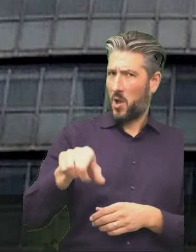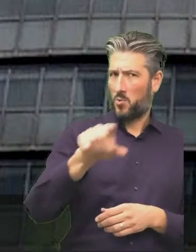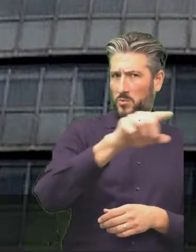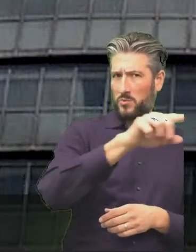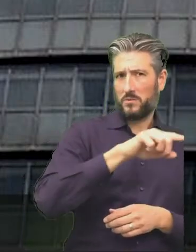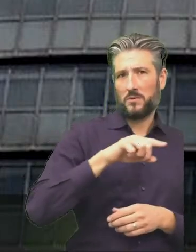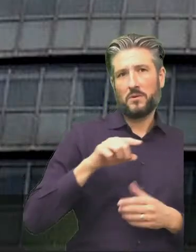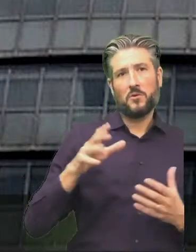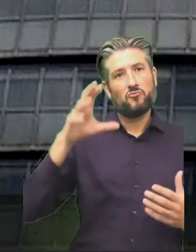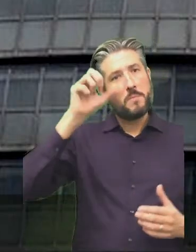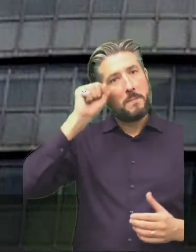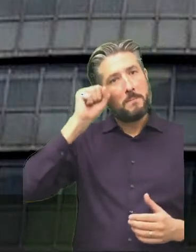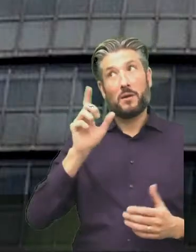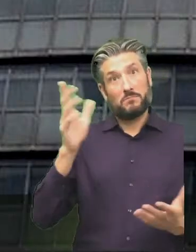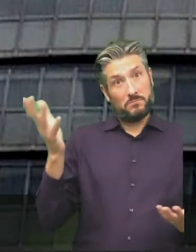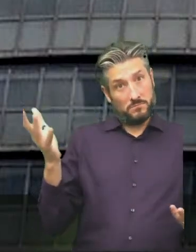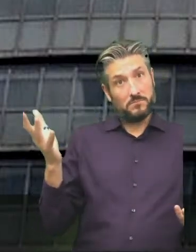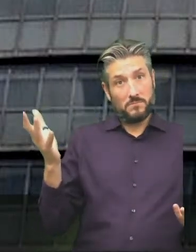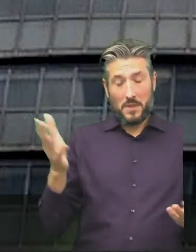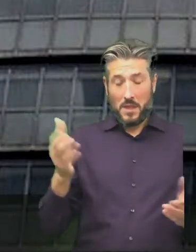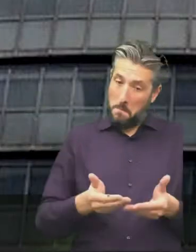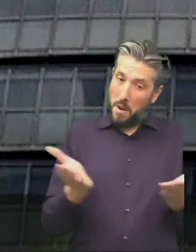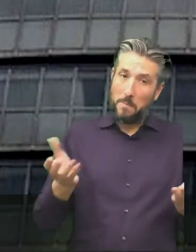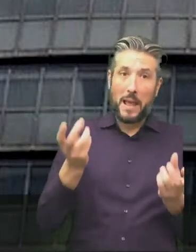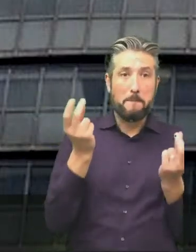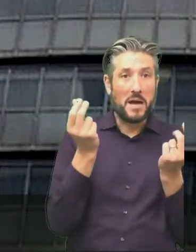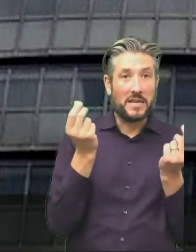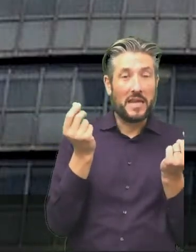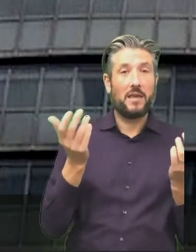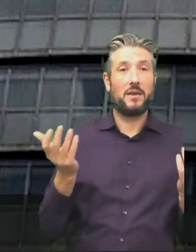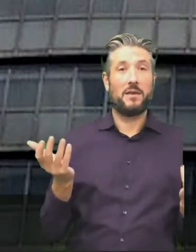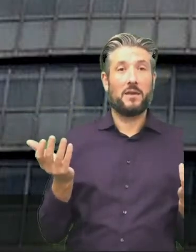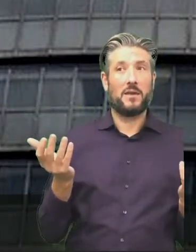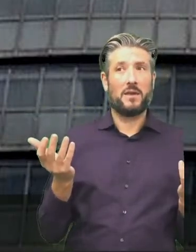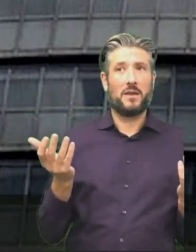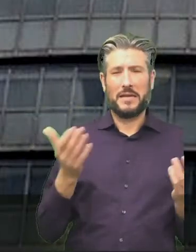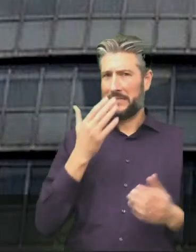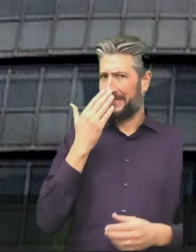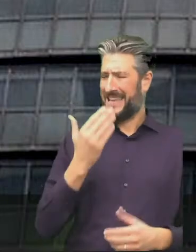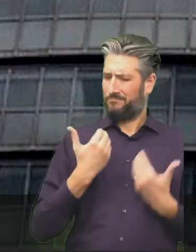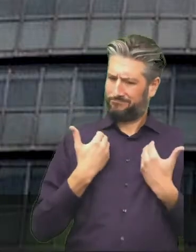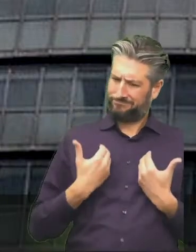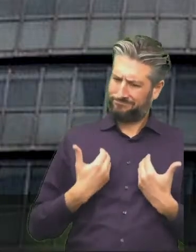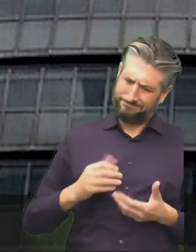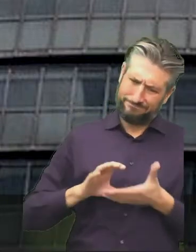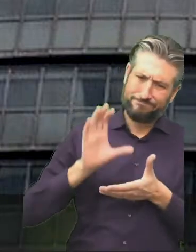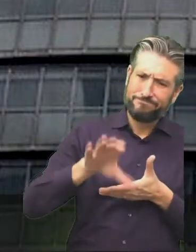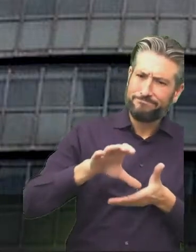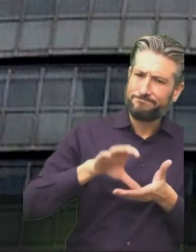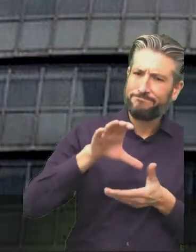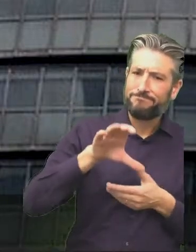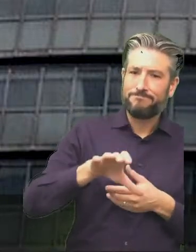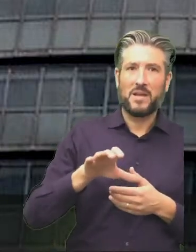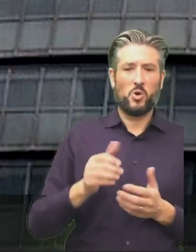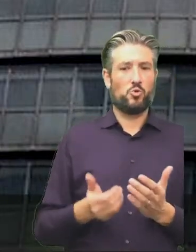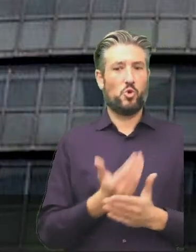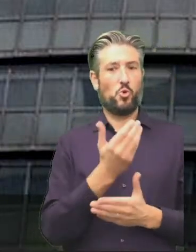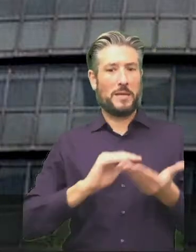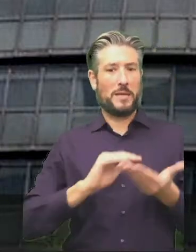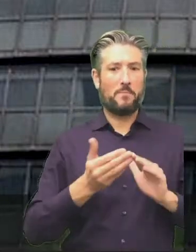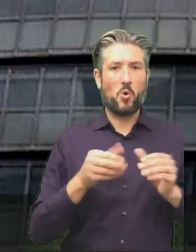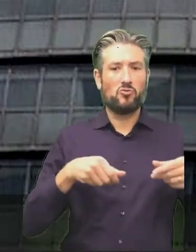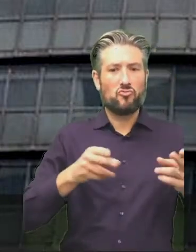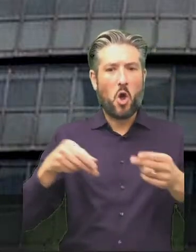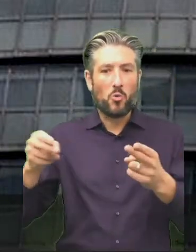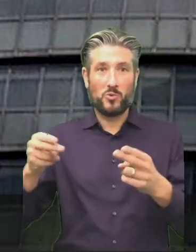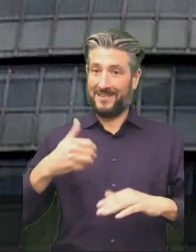money, and a lot of money has been spent on these low traffic neighbourhoods, and all those that have been ripped out means that is money that has been